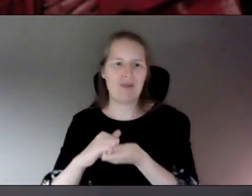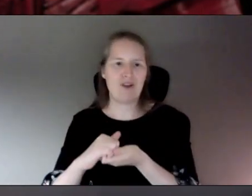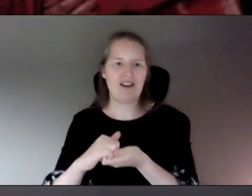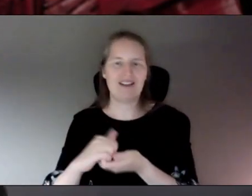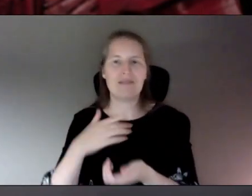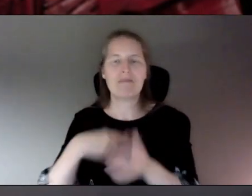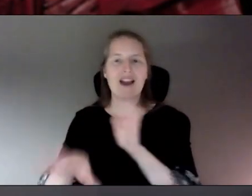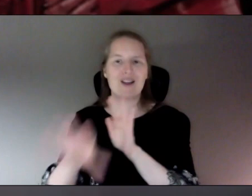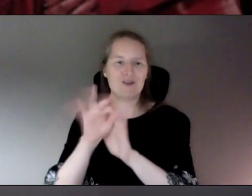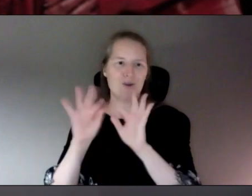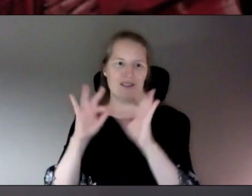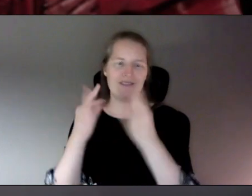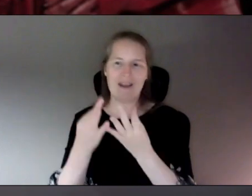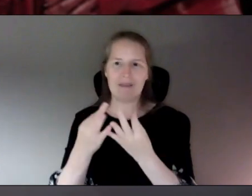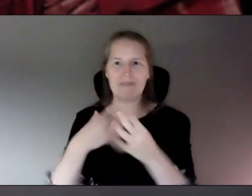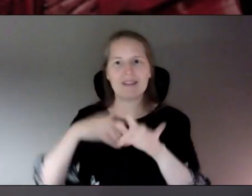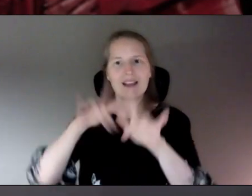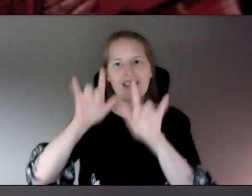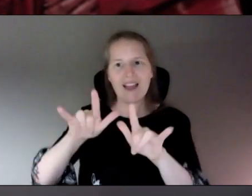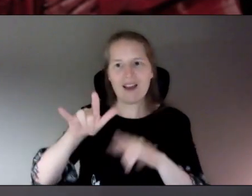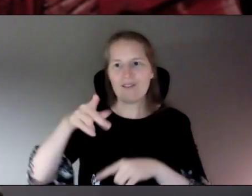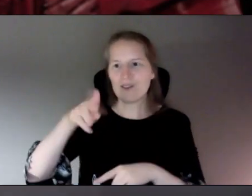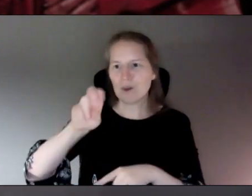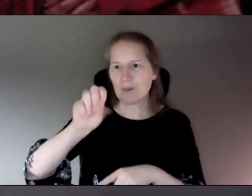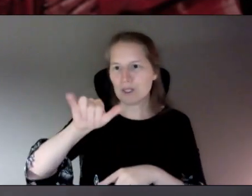chosen family. Love you, Pussycat.